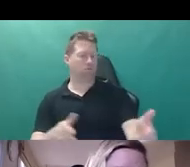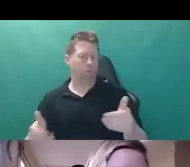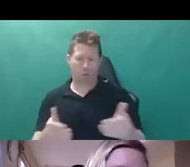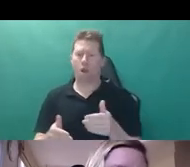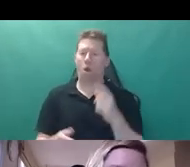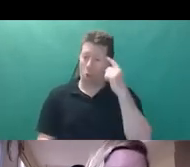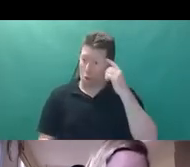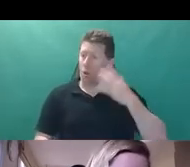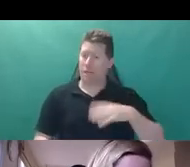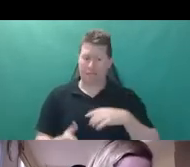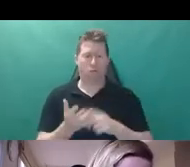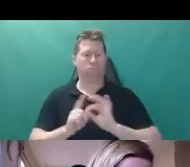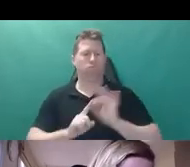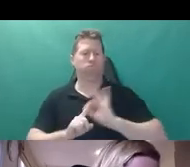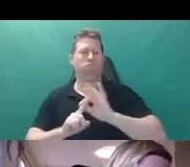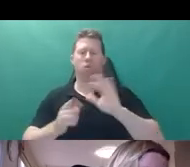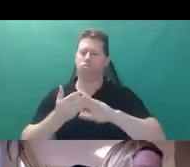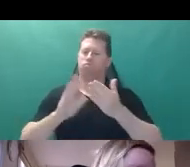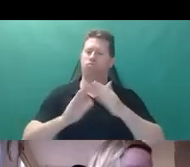necessary betterment of society.